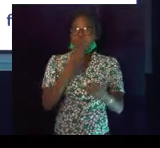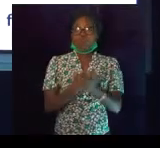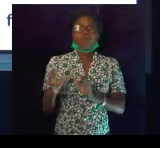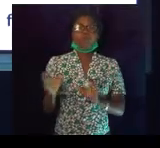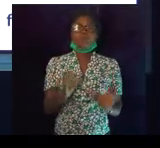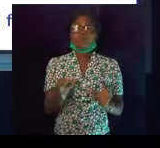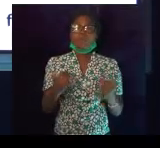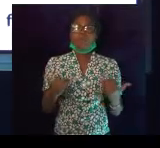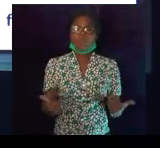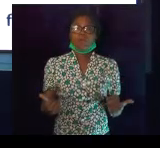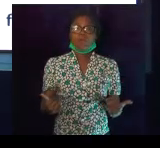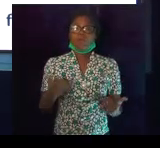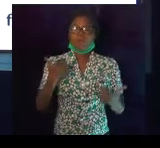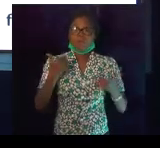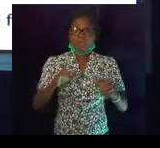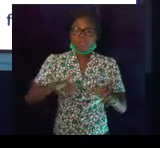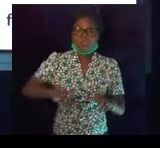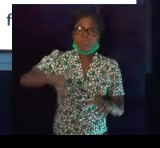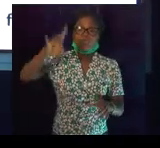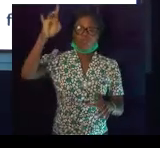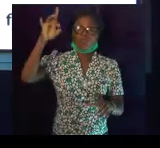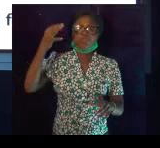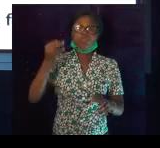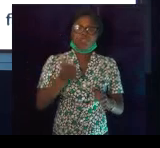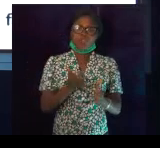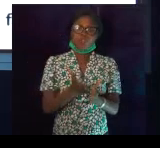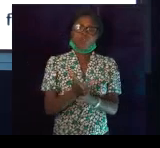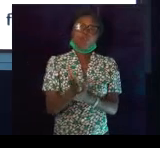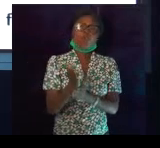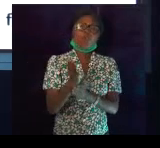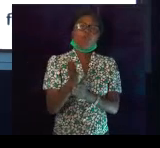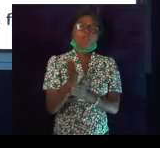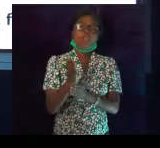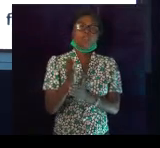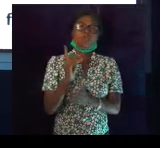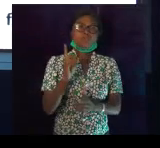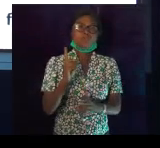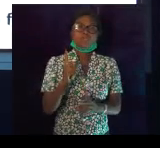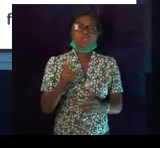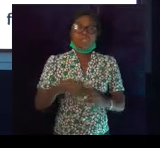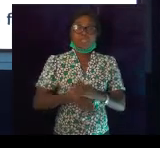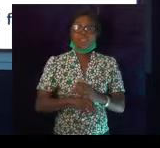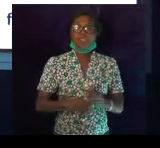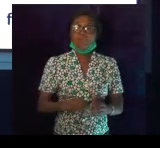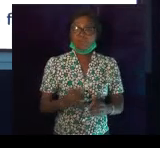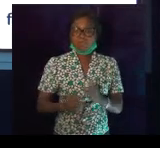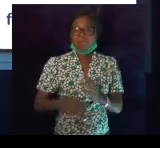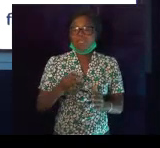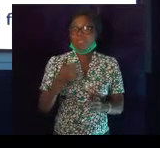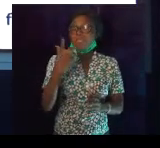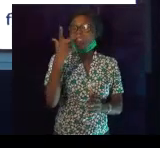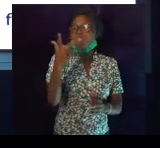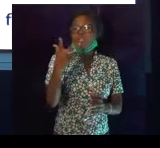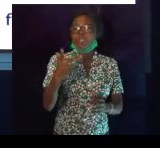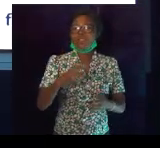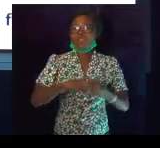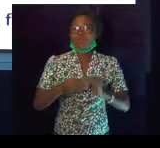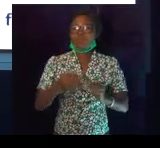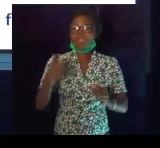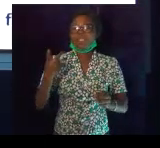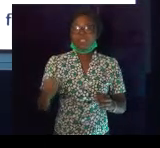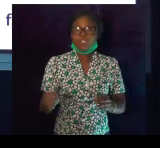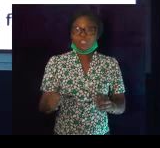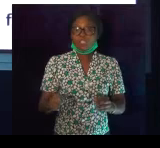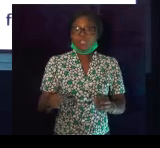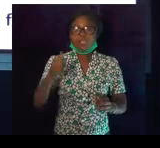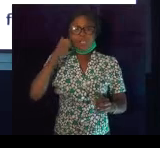done. Now, let's choose the correct preposition in the remaining 3 sentences. The girl